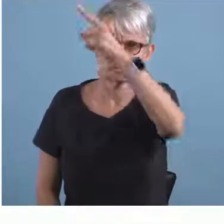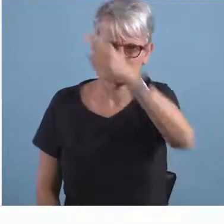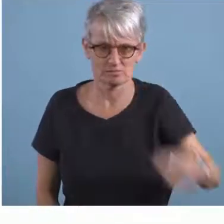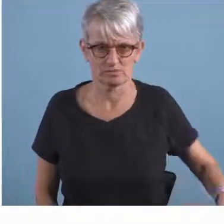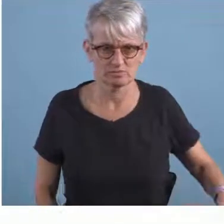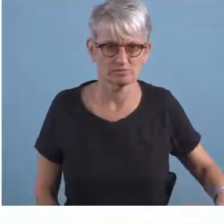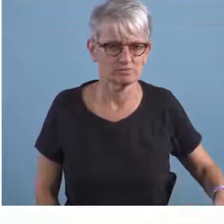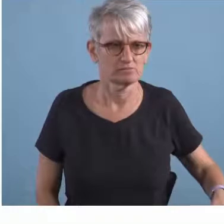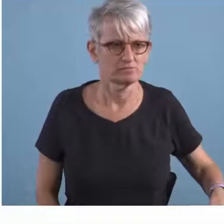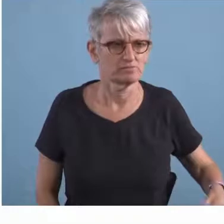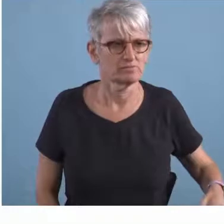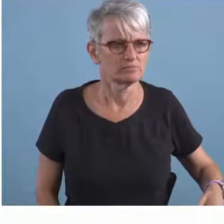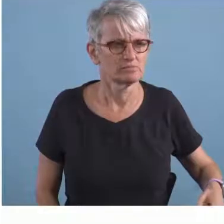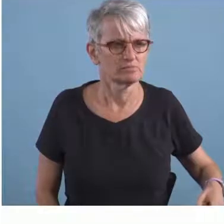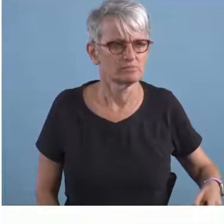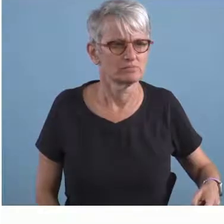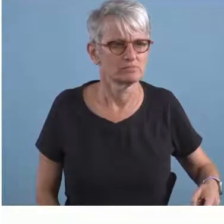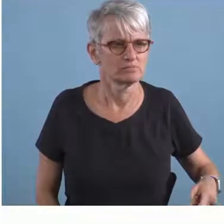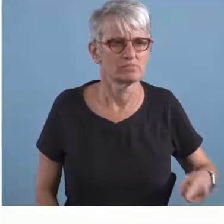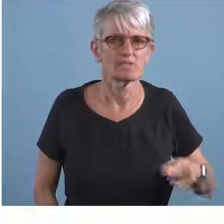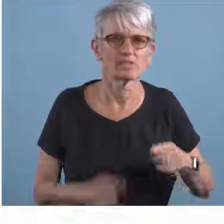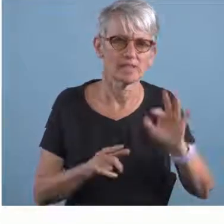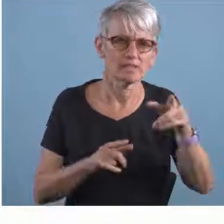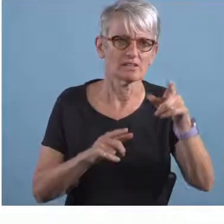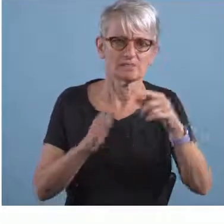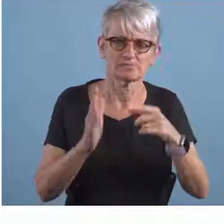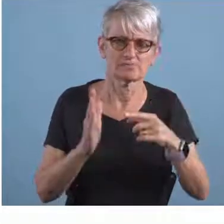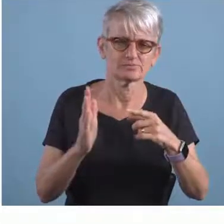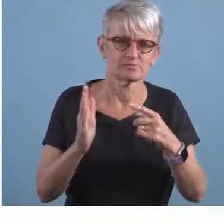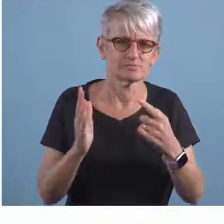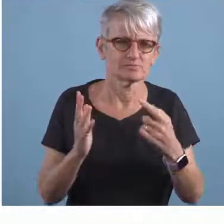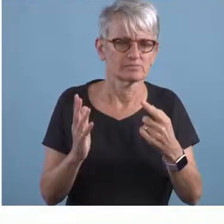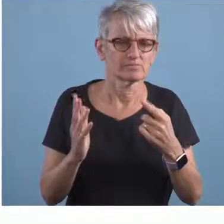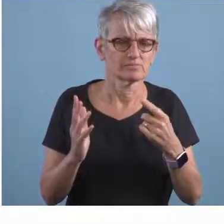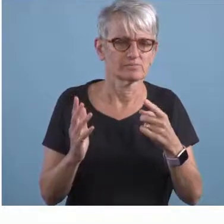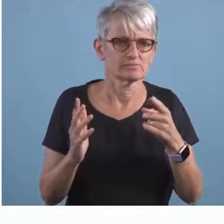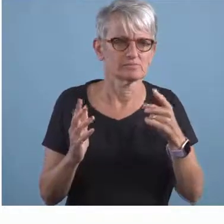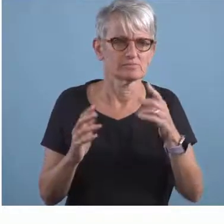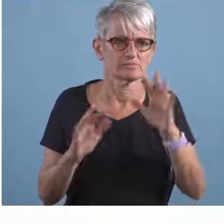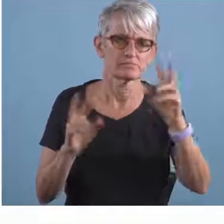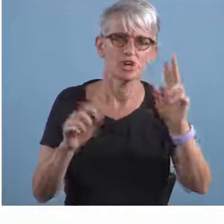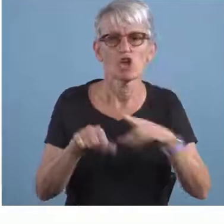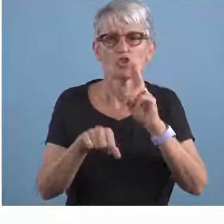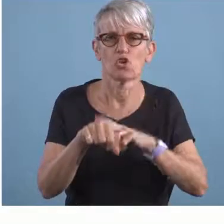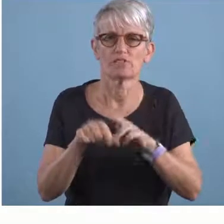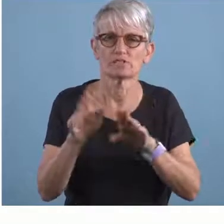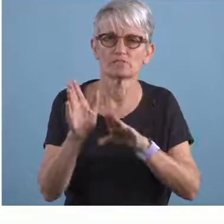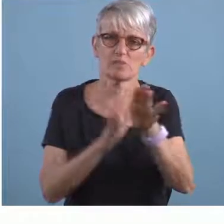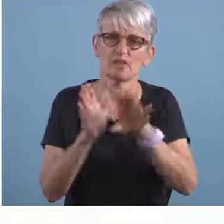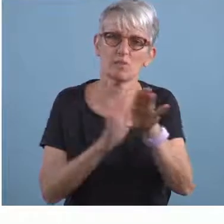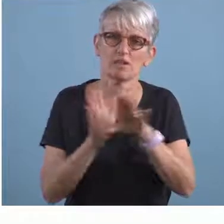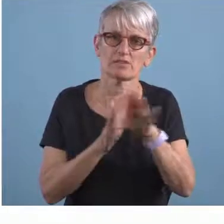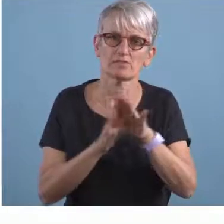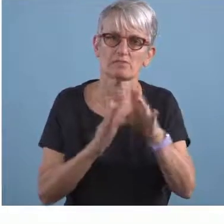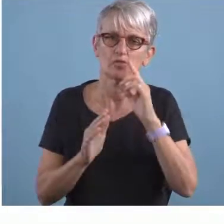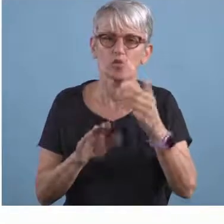corner is basically saying that's the normal developmental trajectory on the